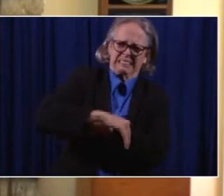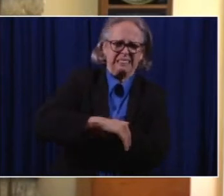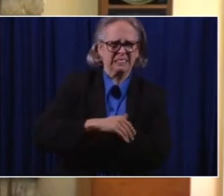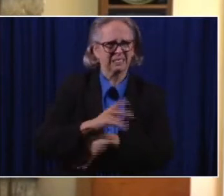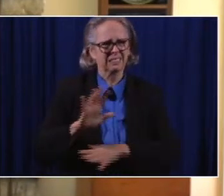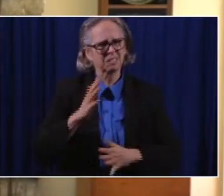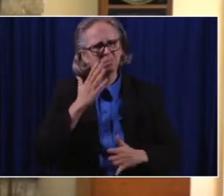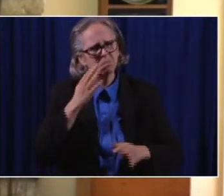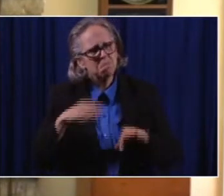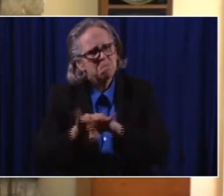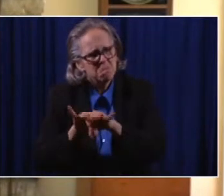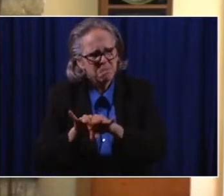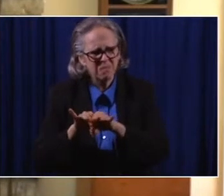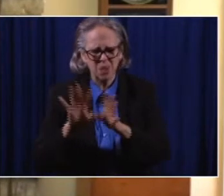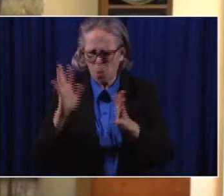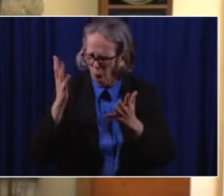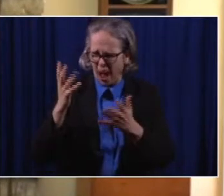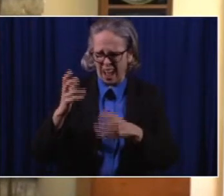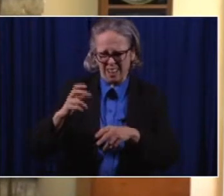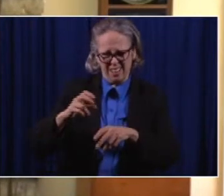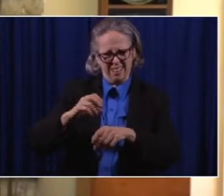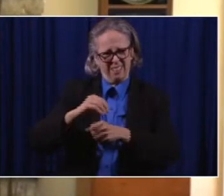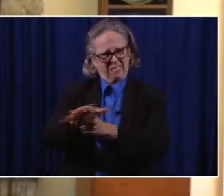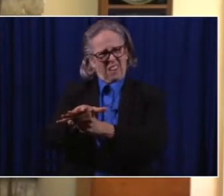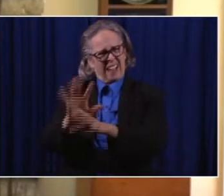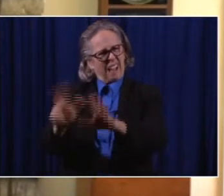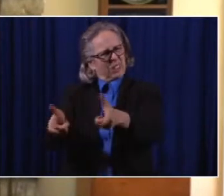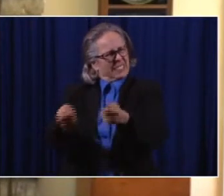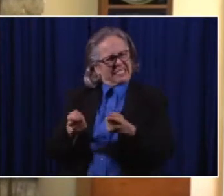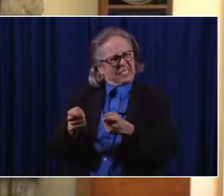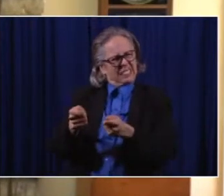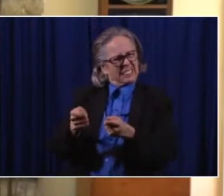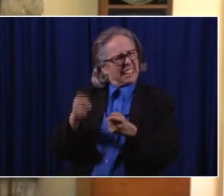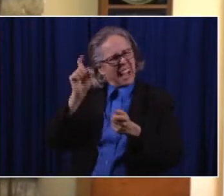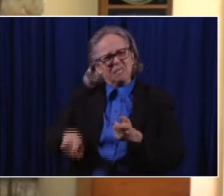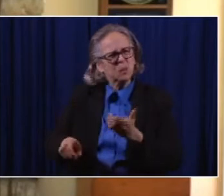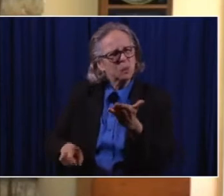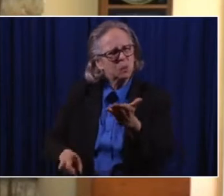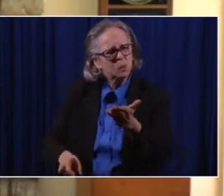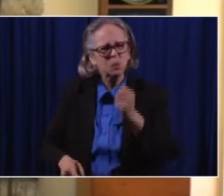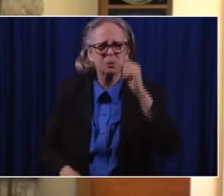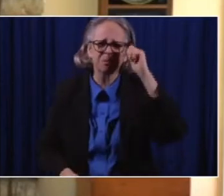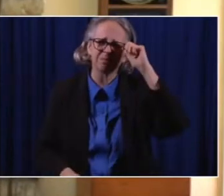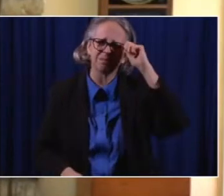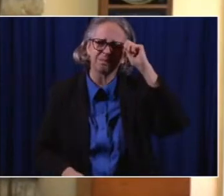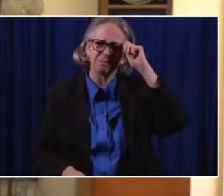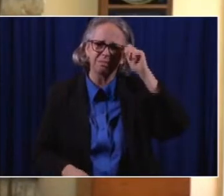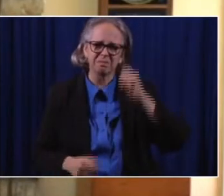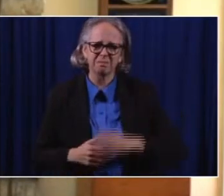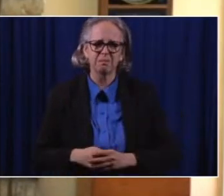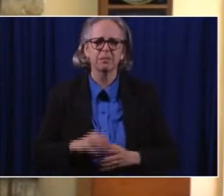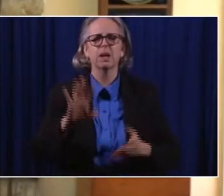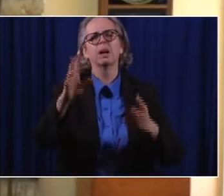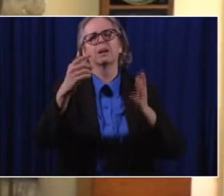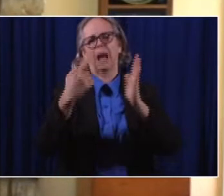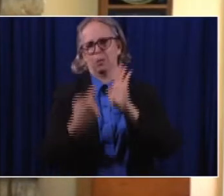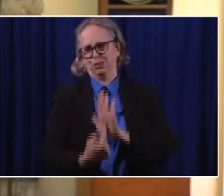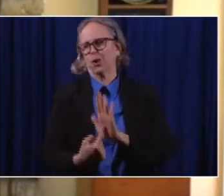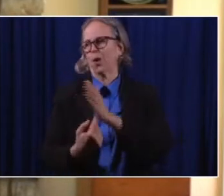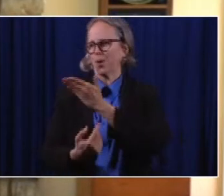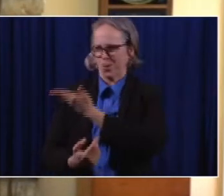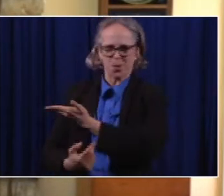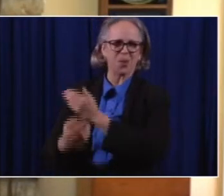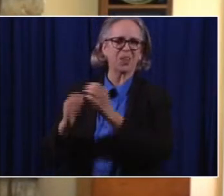in fact, turn this around. So let's, Michael, let's look at the numbers. Today's